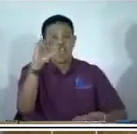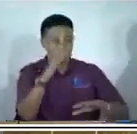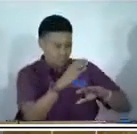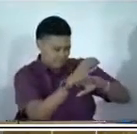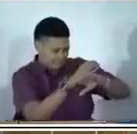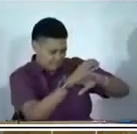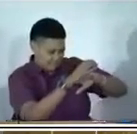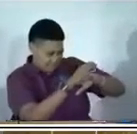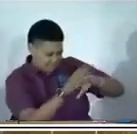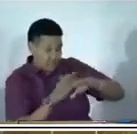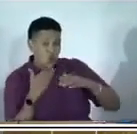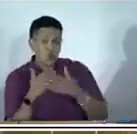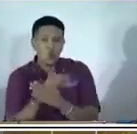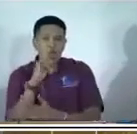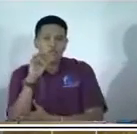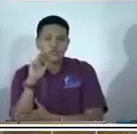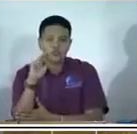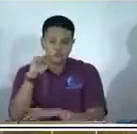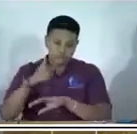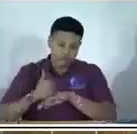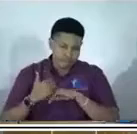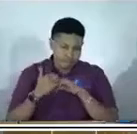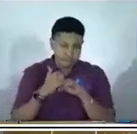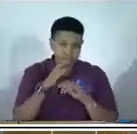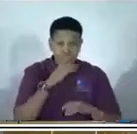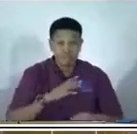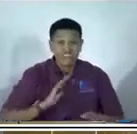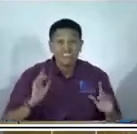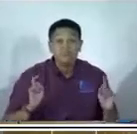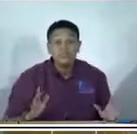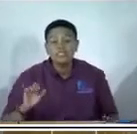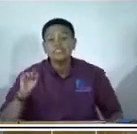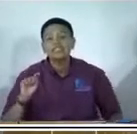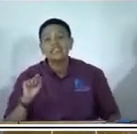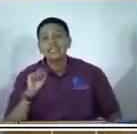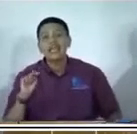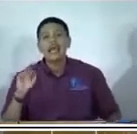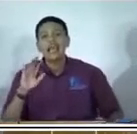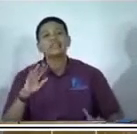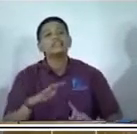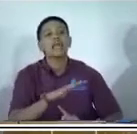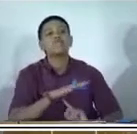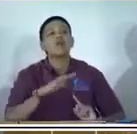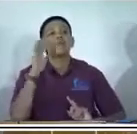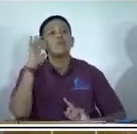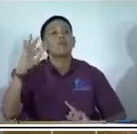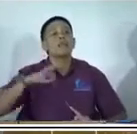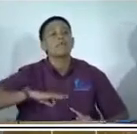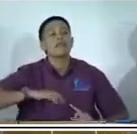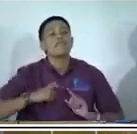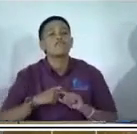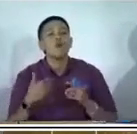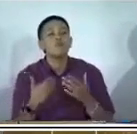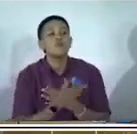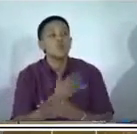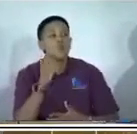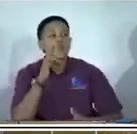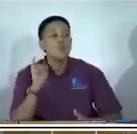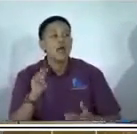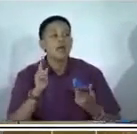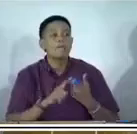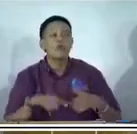care unit. Madam Speaker, St. Anne and its environs are going to benefit from a new look and a